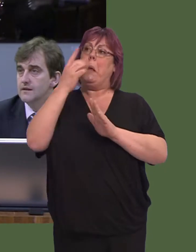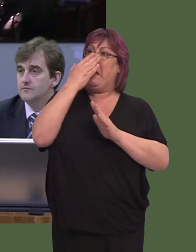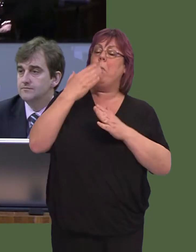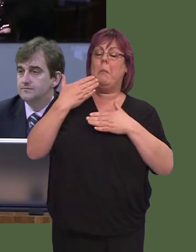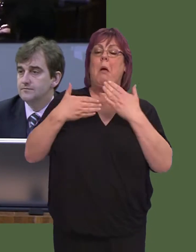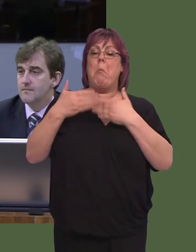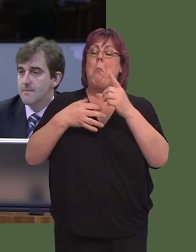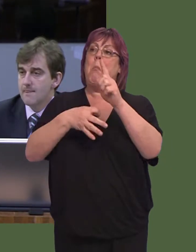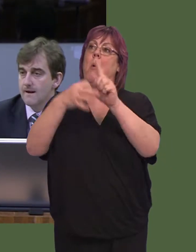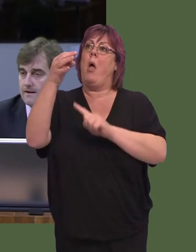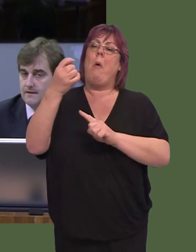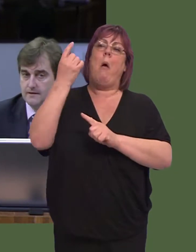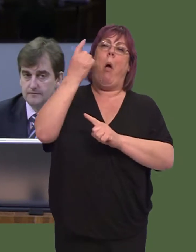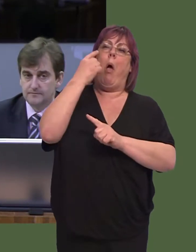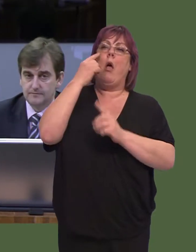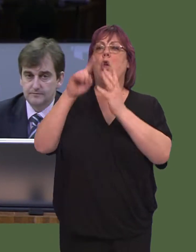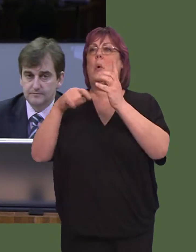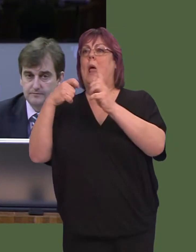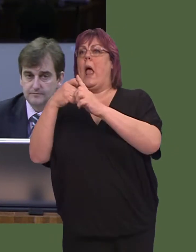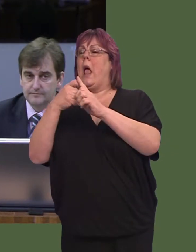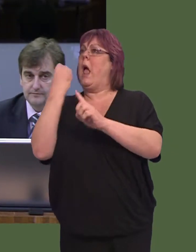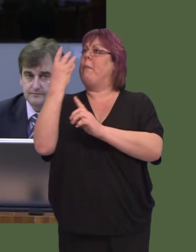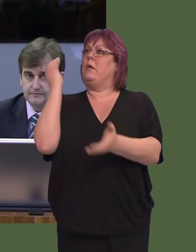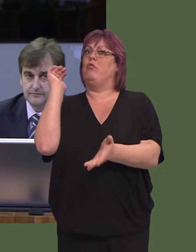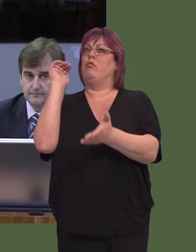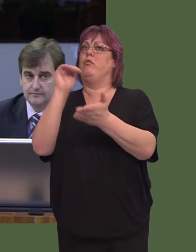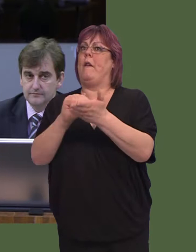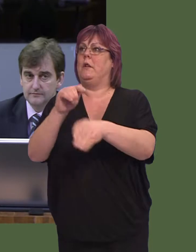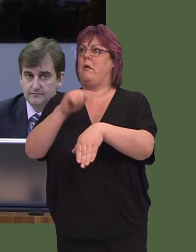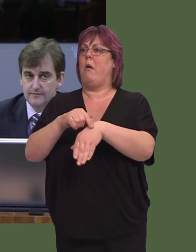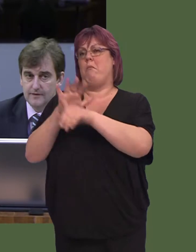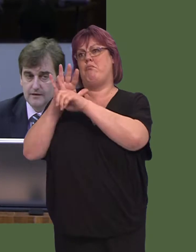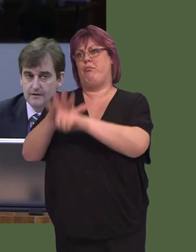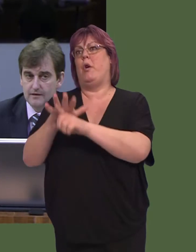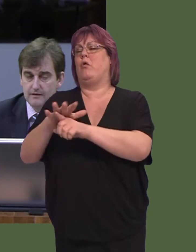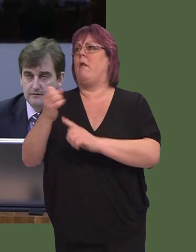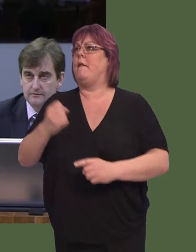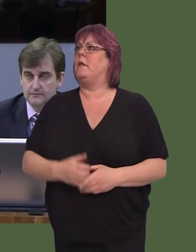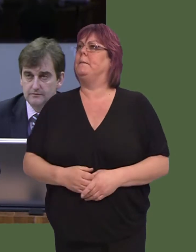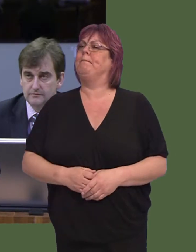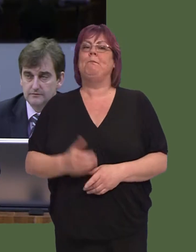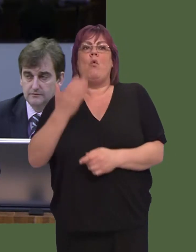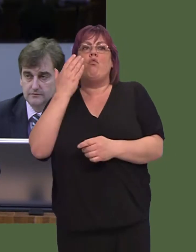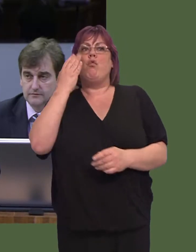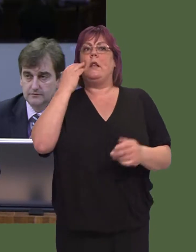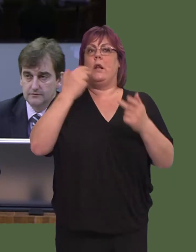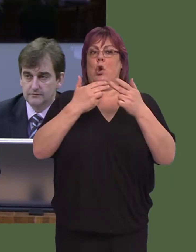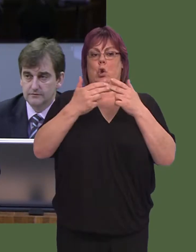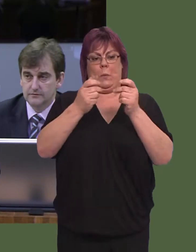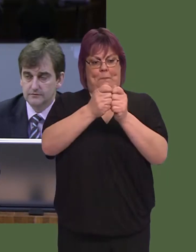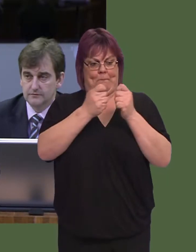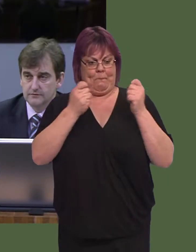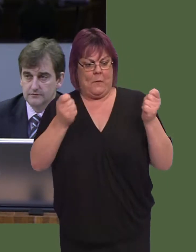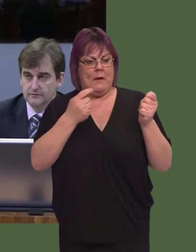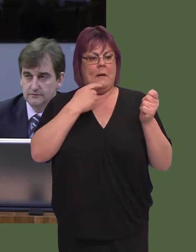last couple of months, across the United Kingdom, ambulance response times have been under pressure. Recently, in the press, there have been examples